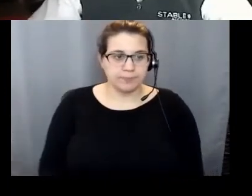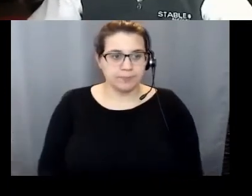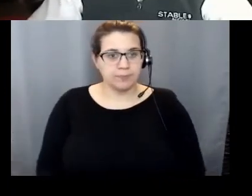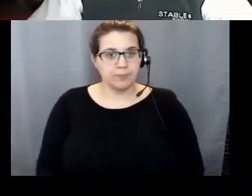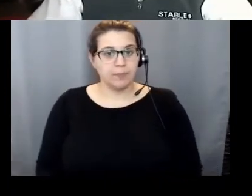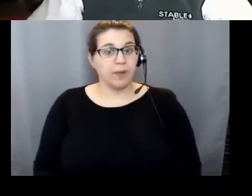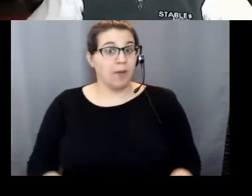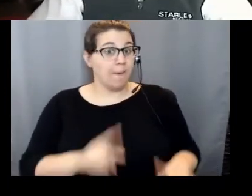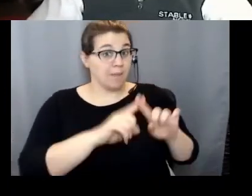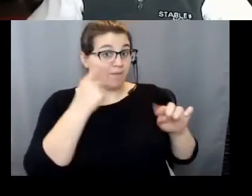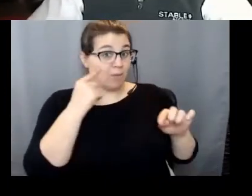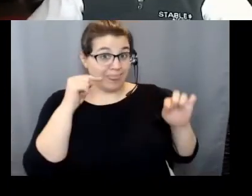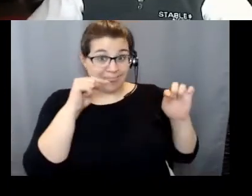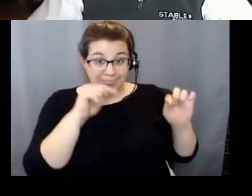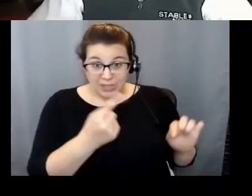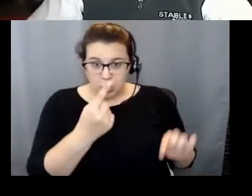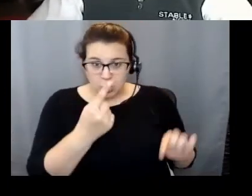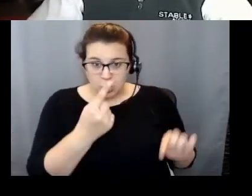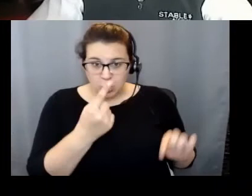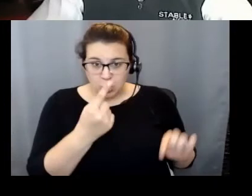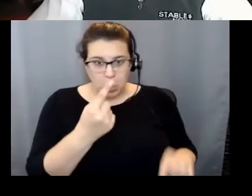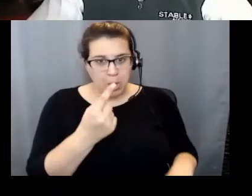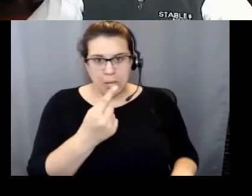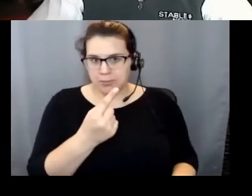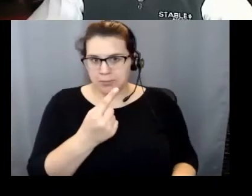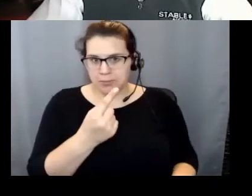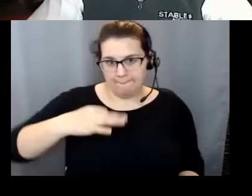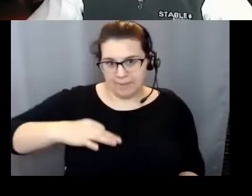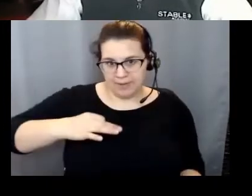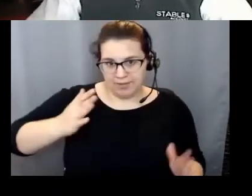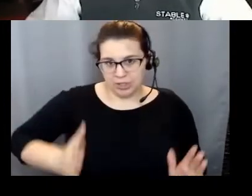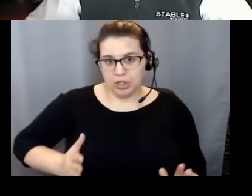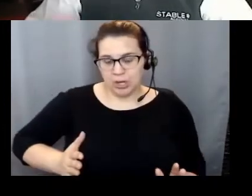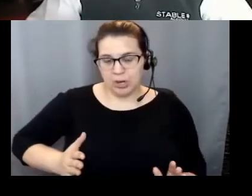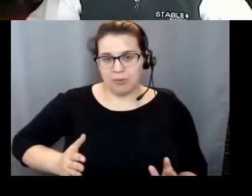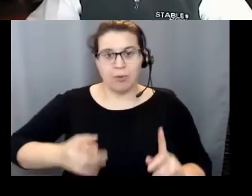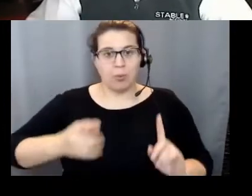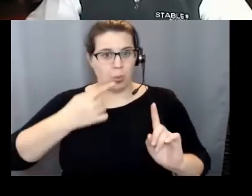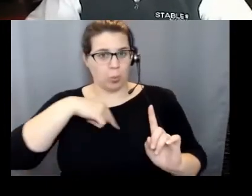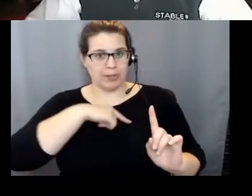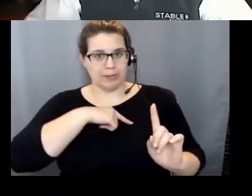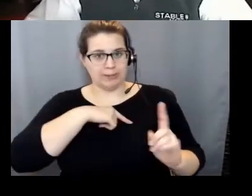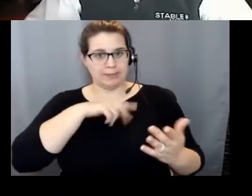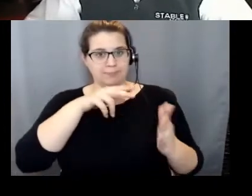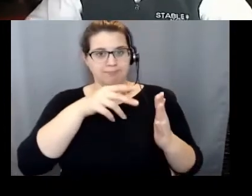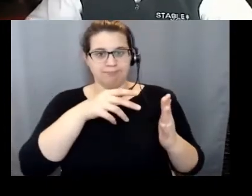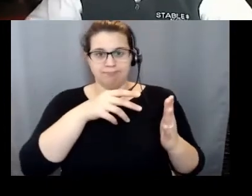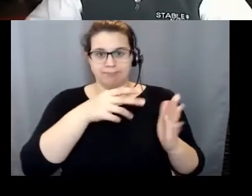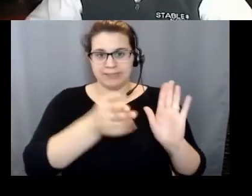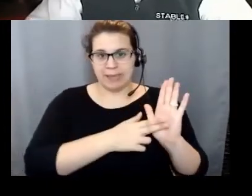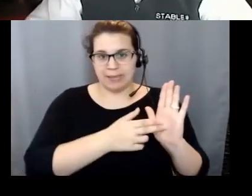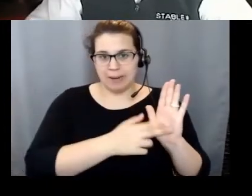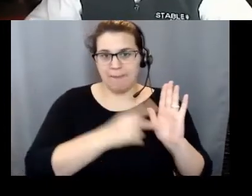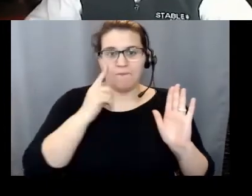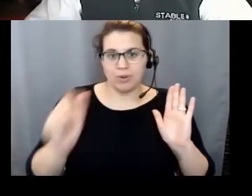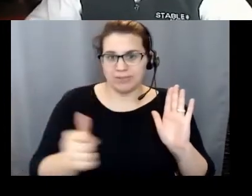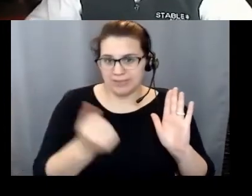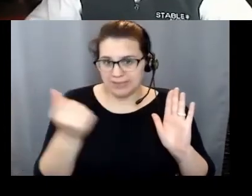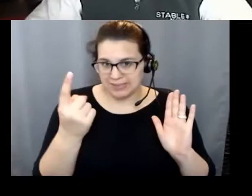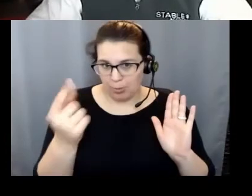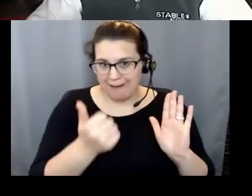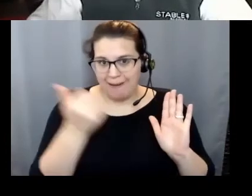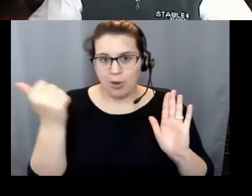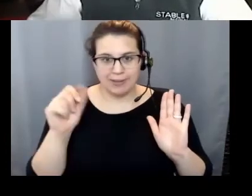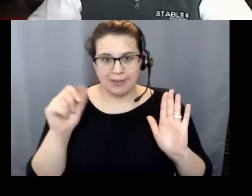this particular case, we are not the beneficiary. We're going to be enrolling as an authorized legal representative. So we